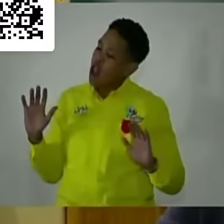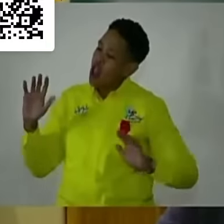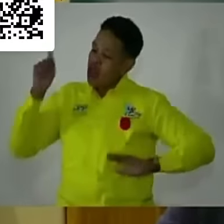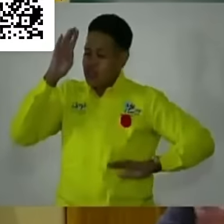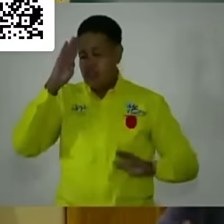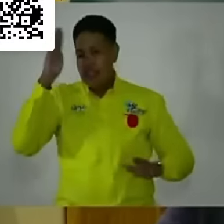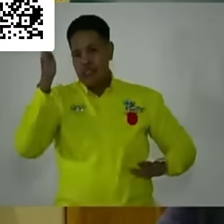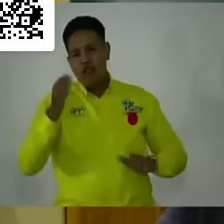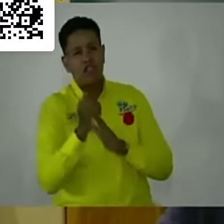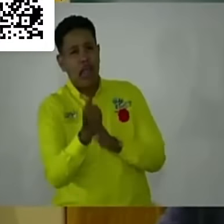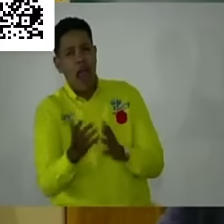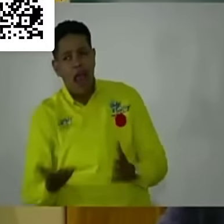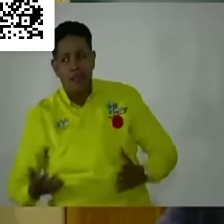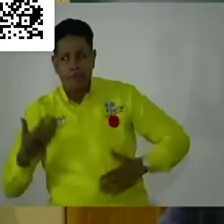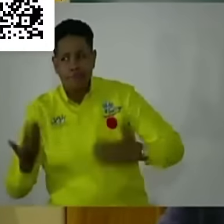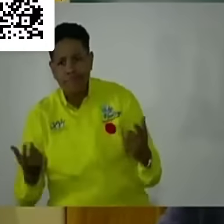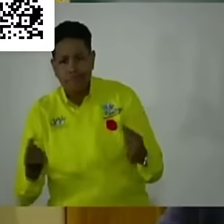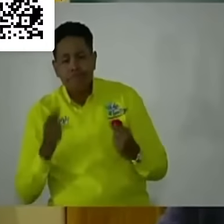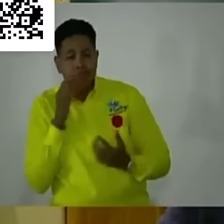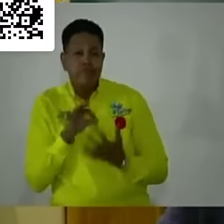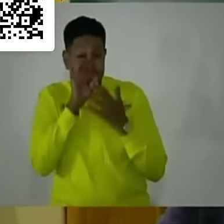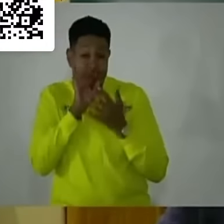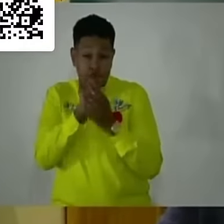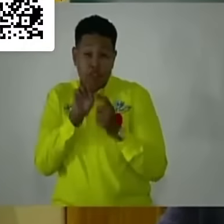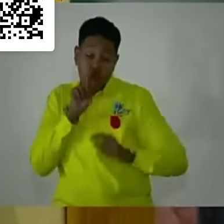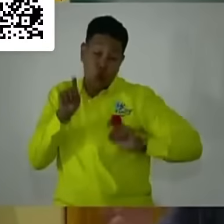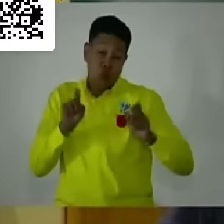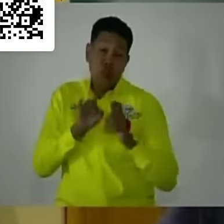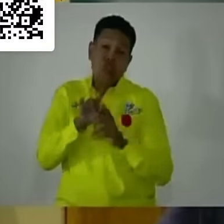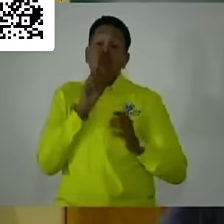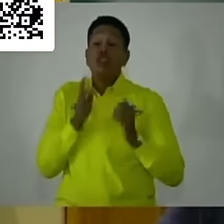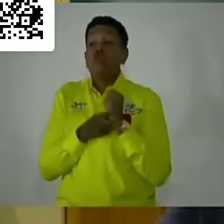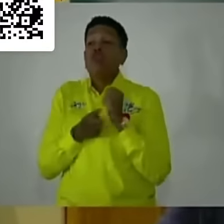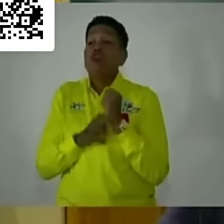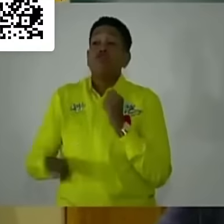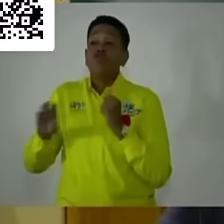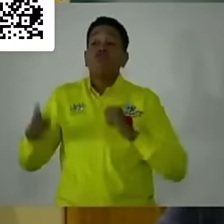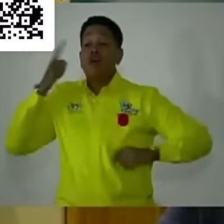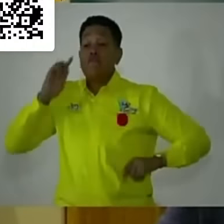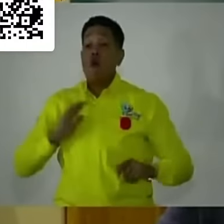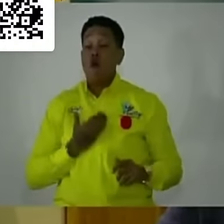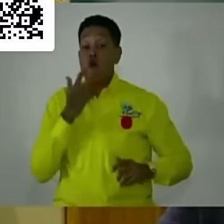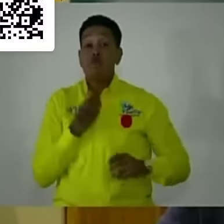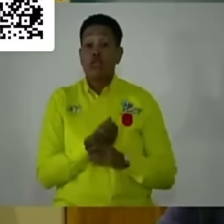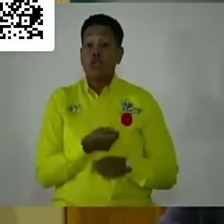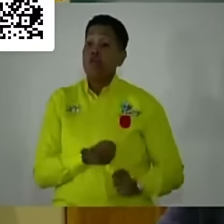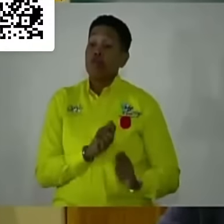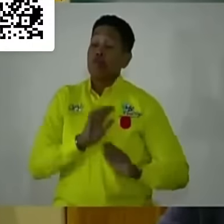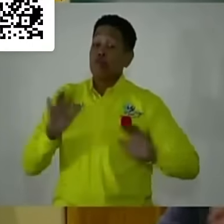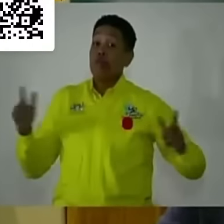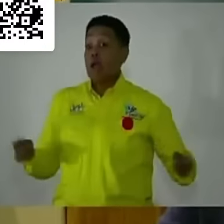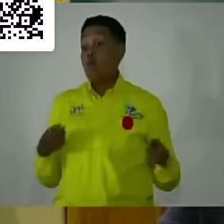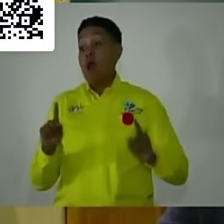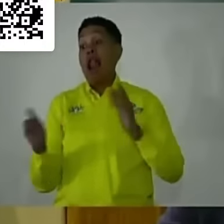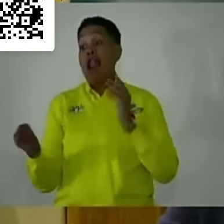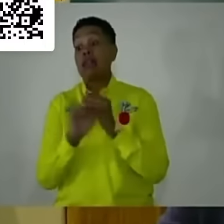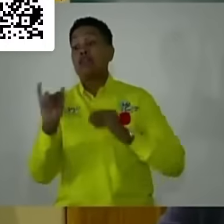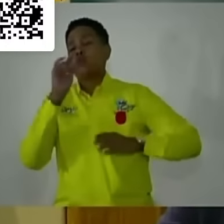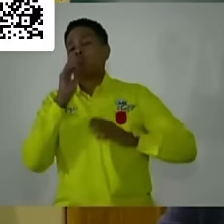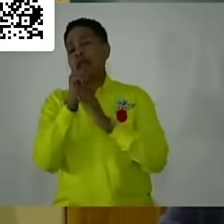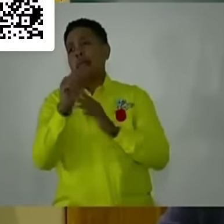direction, guidance, especially in relation to the question of reserves for our bauxite industry, while also leading